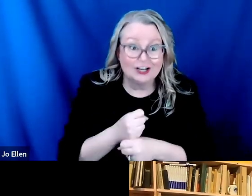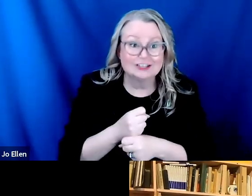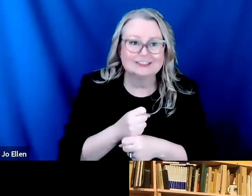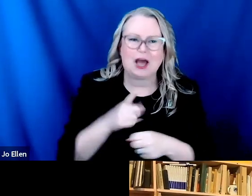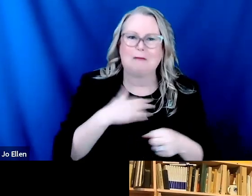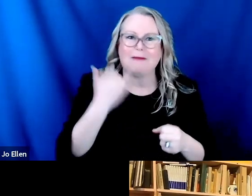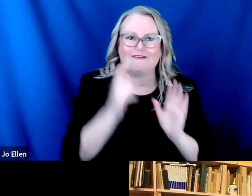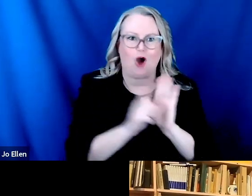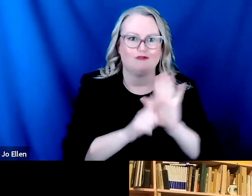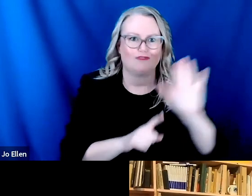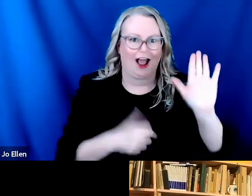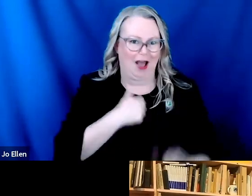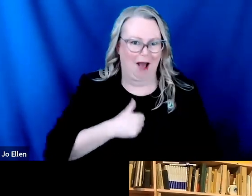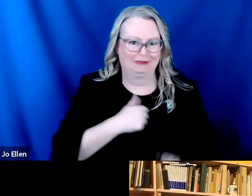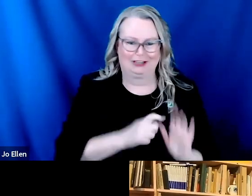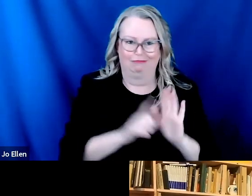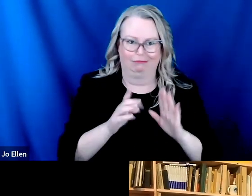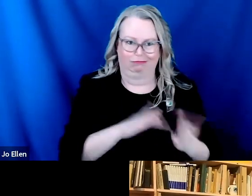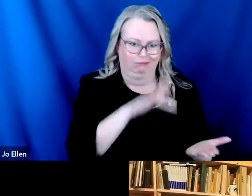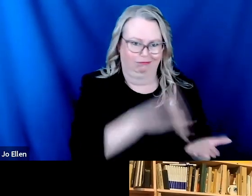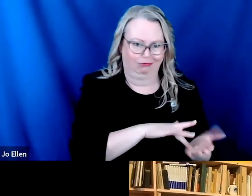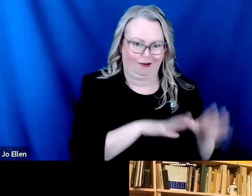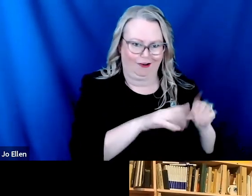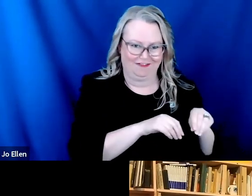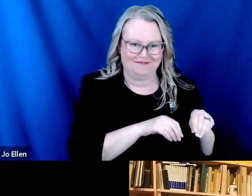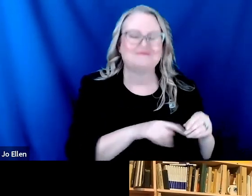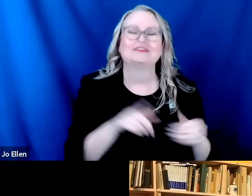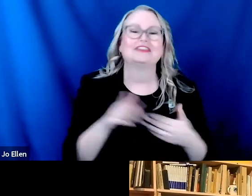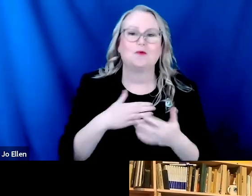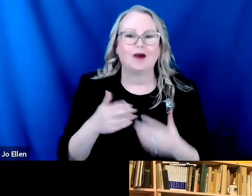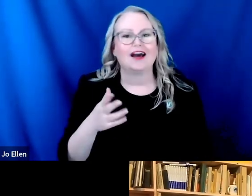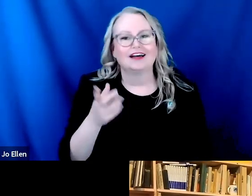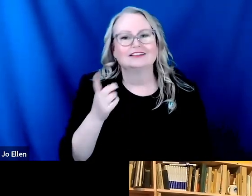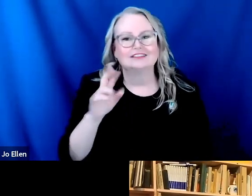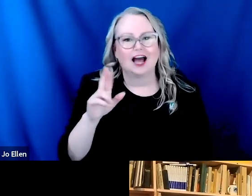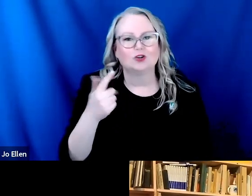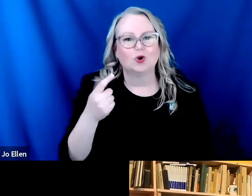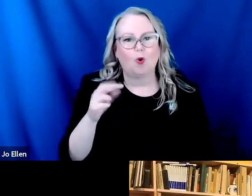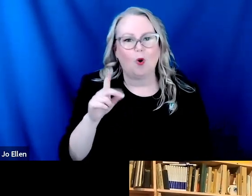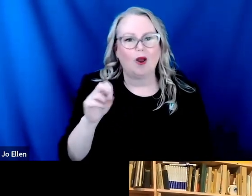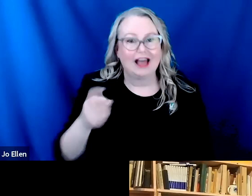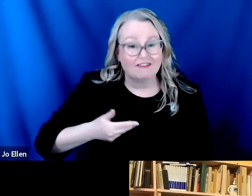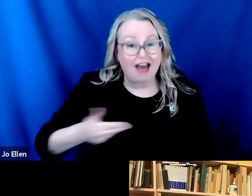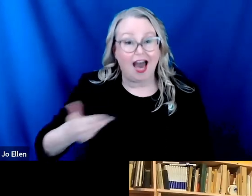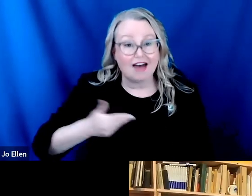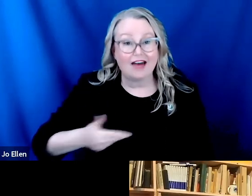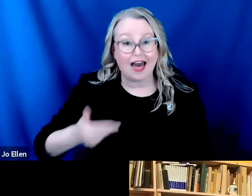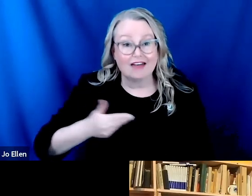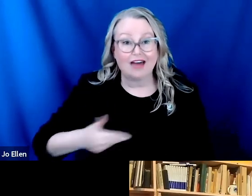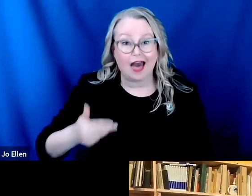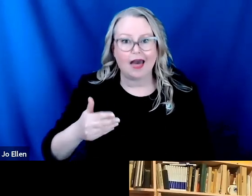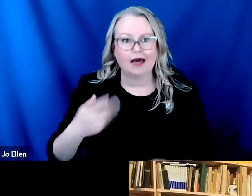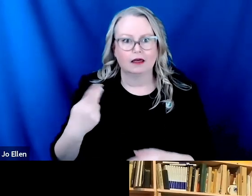Sorry about that, my phone went off. You kept inviting me to join you on some of your many adventures as a